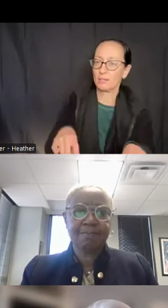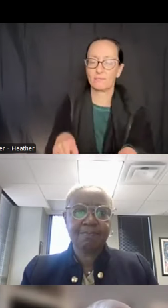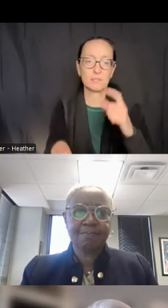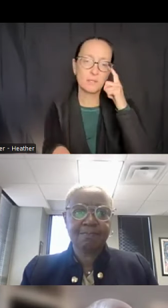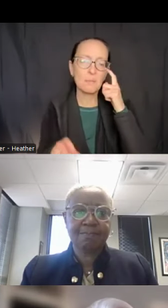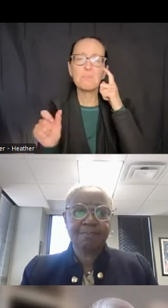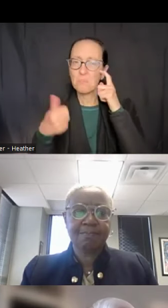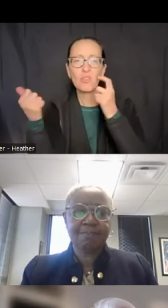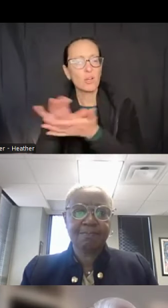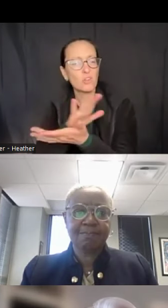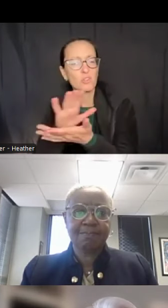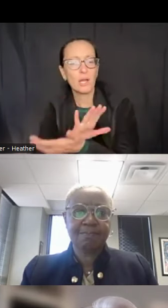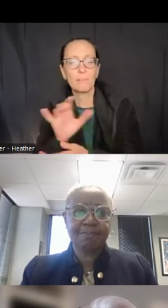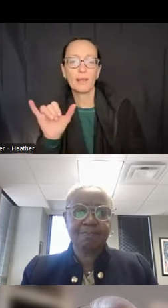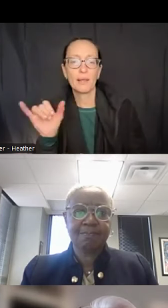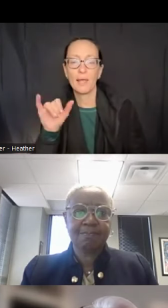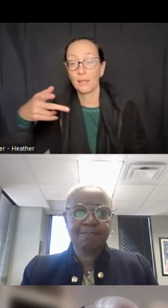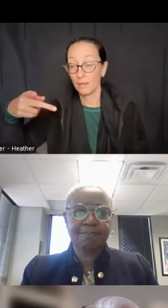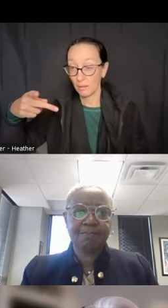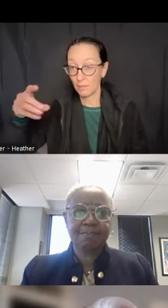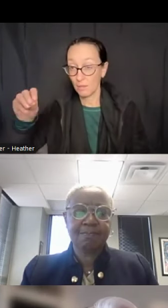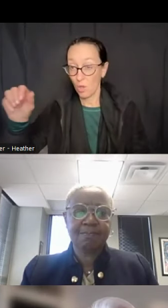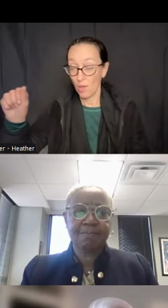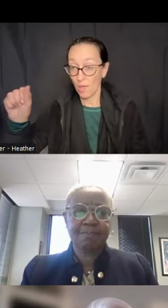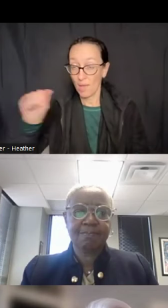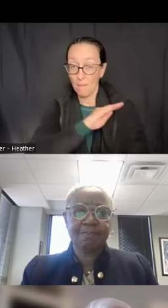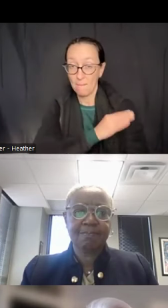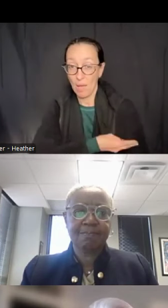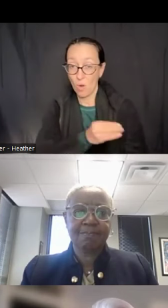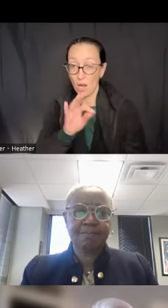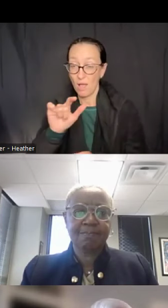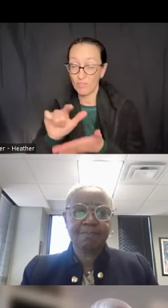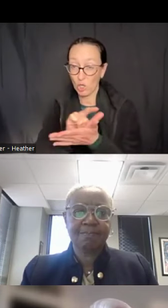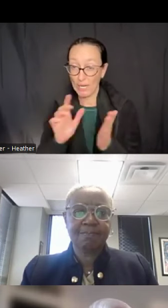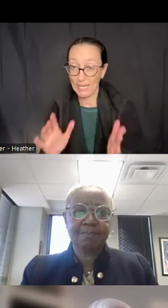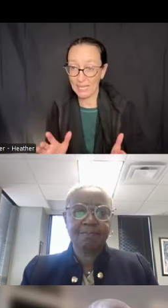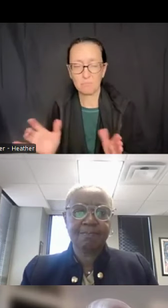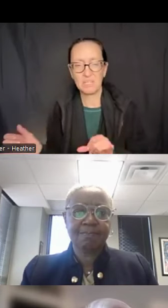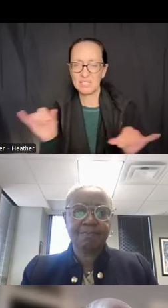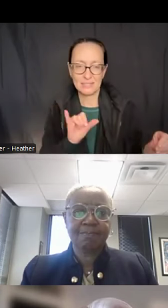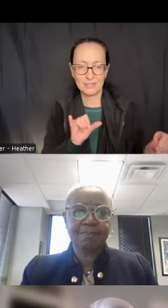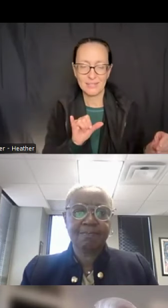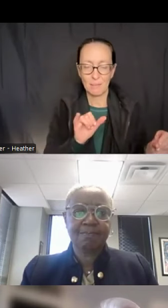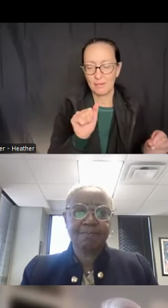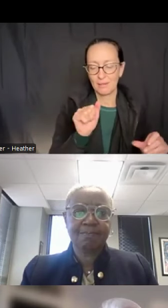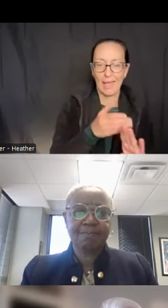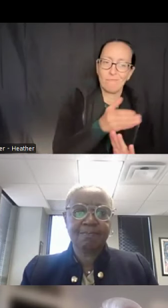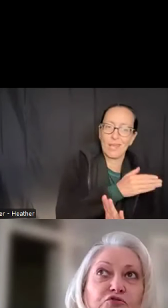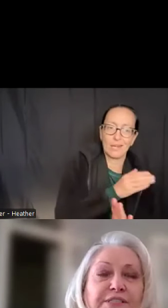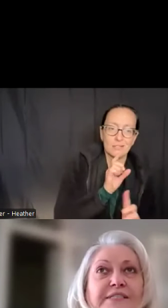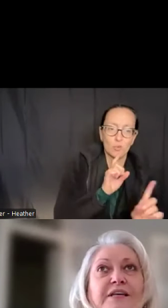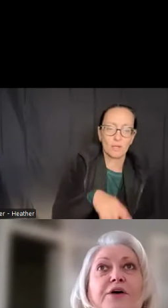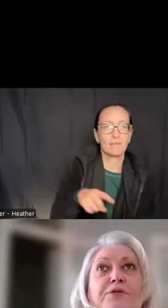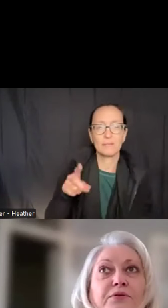advance directives. For instance, a power of attorney is the same thing as an advance directive. It's just called power of an attorney because it